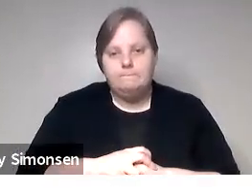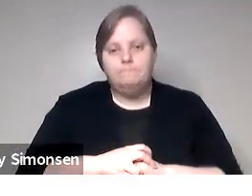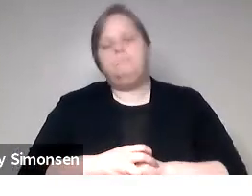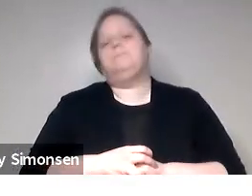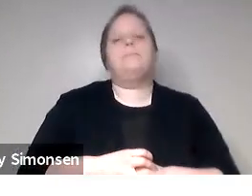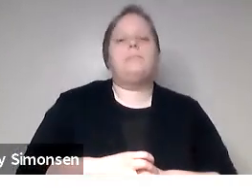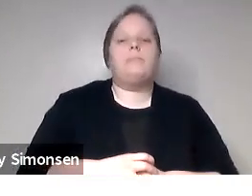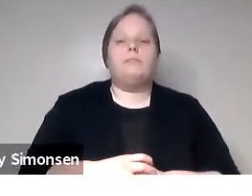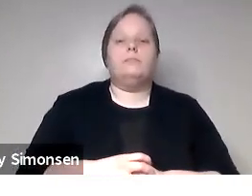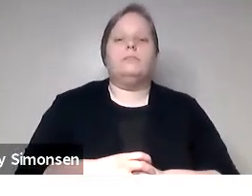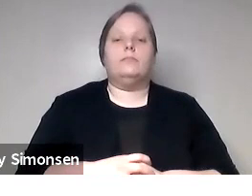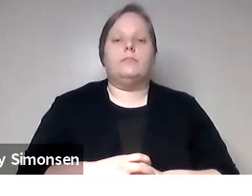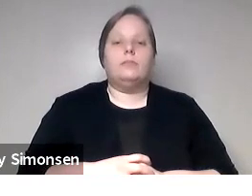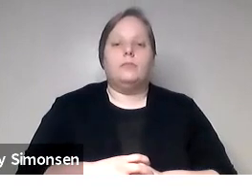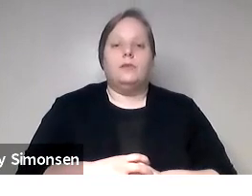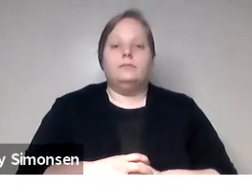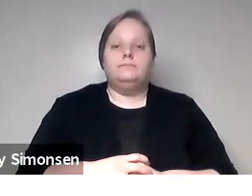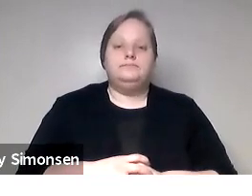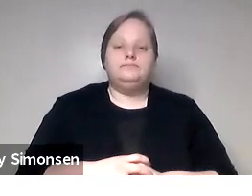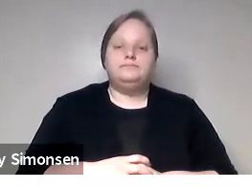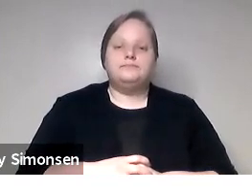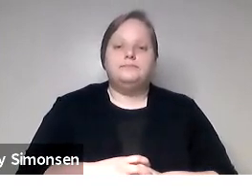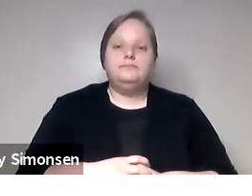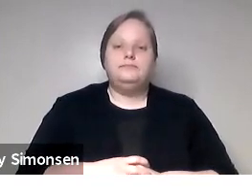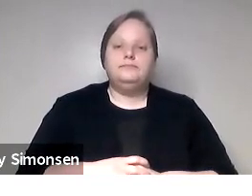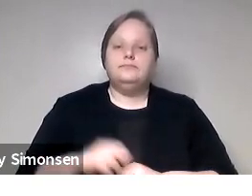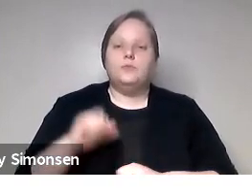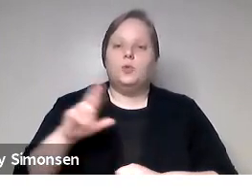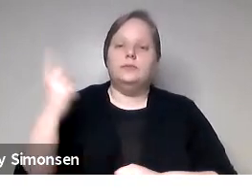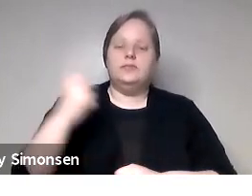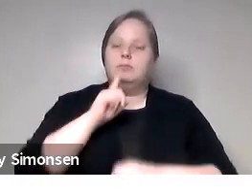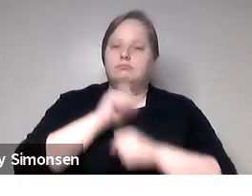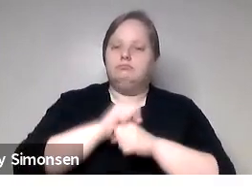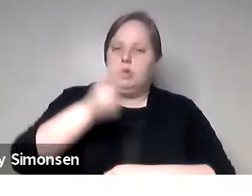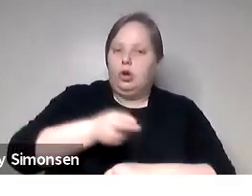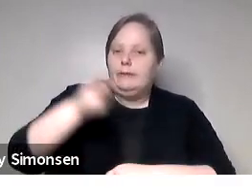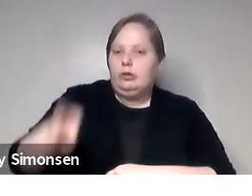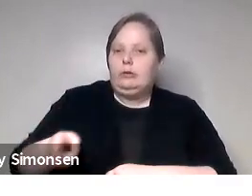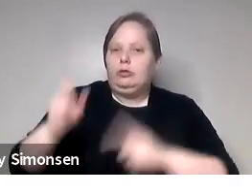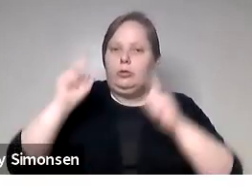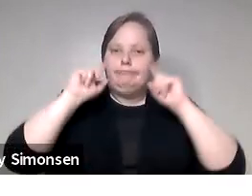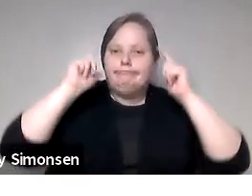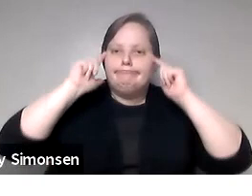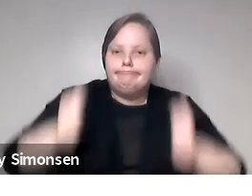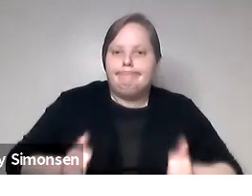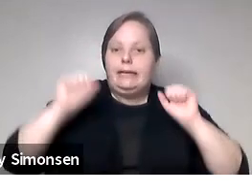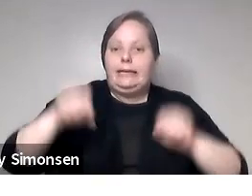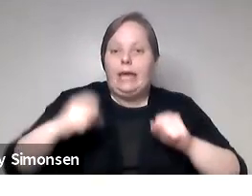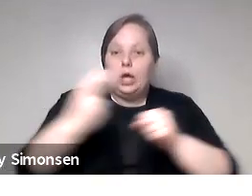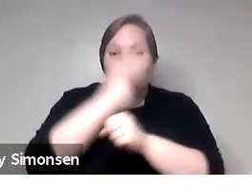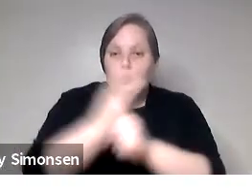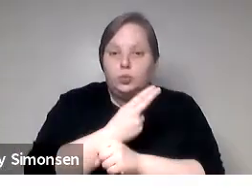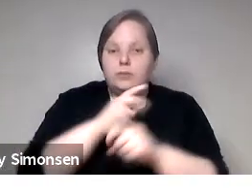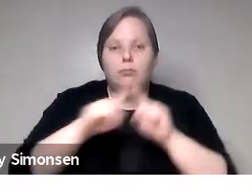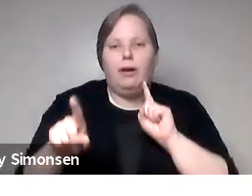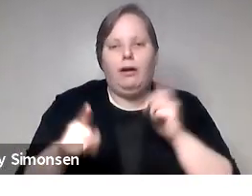is someone who has a severe hearing loss, hard of hearing, could use it, but it is